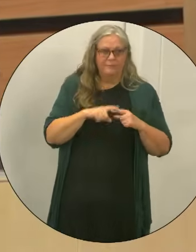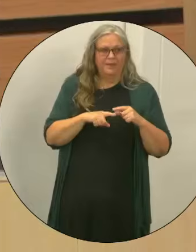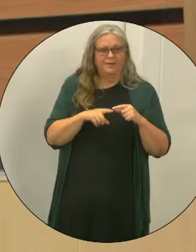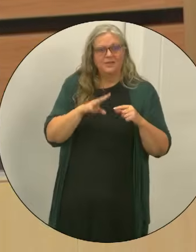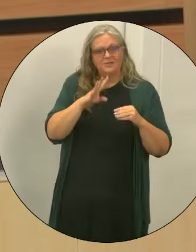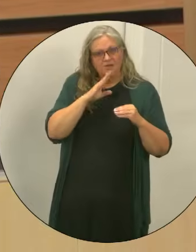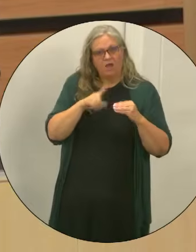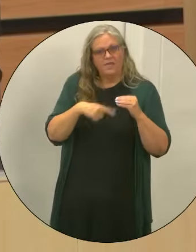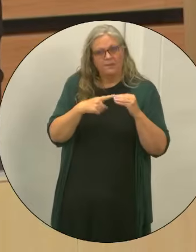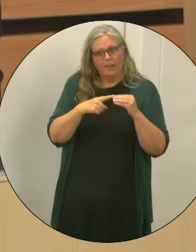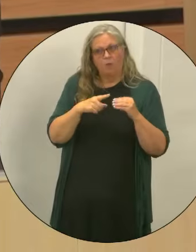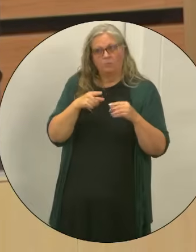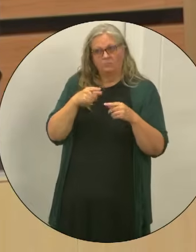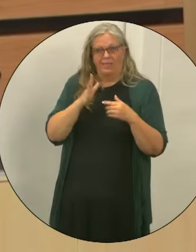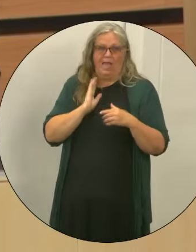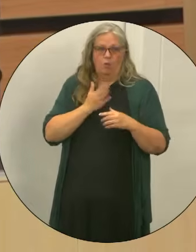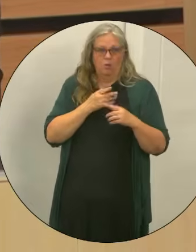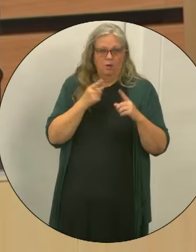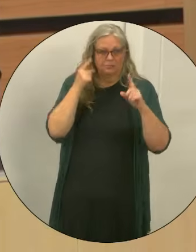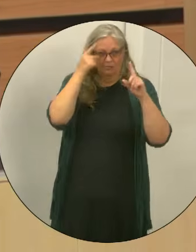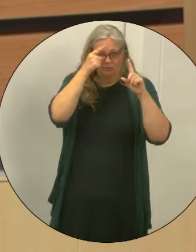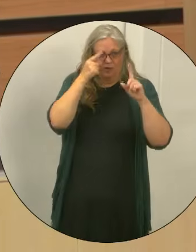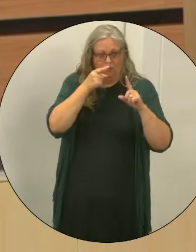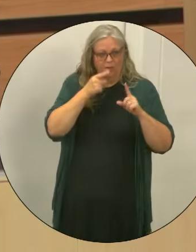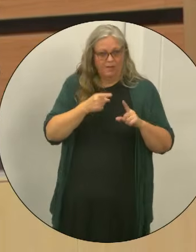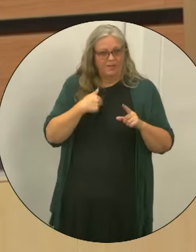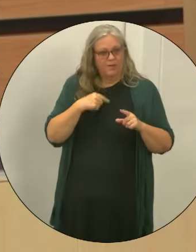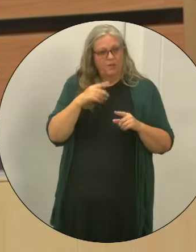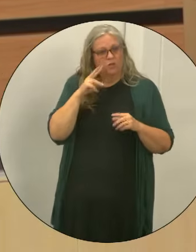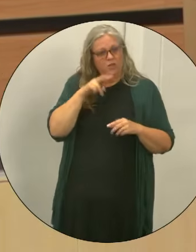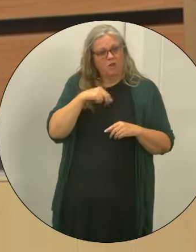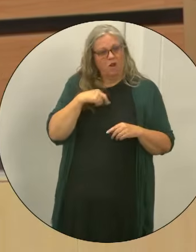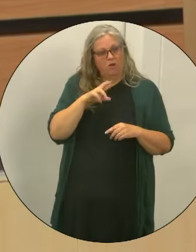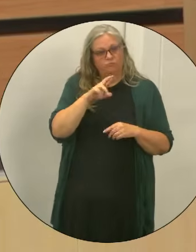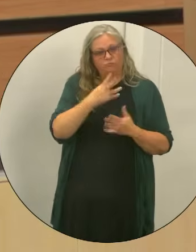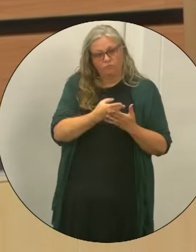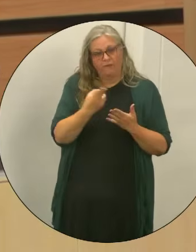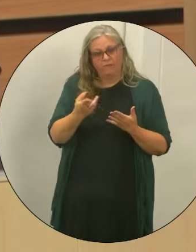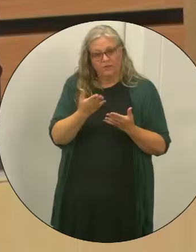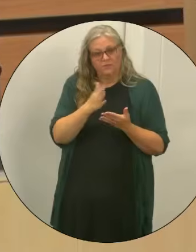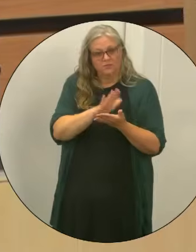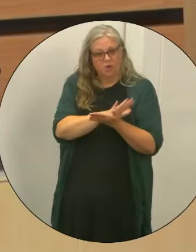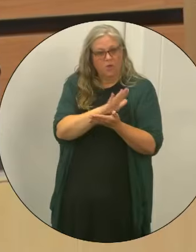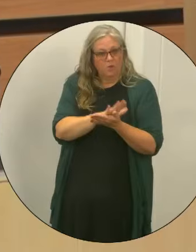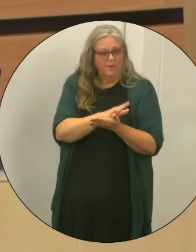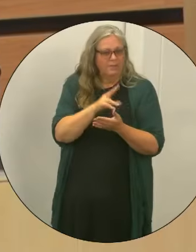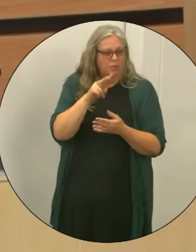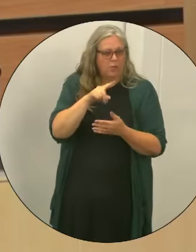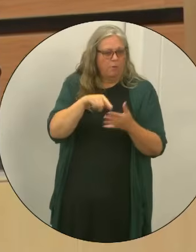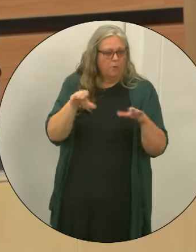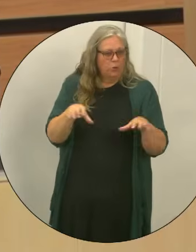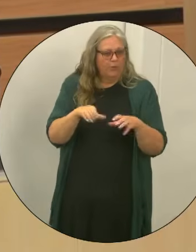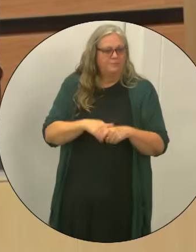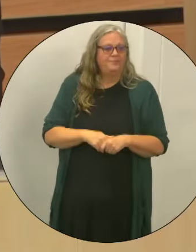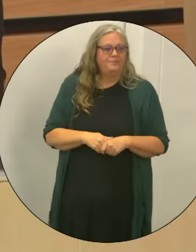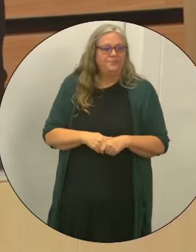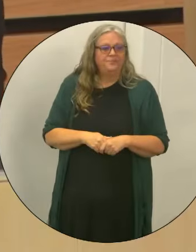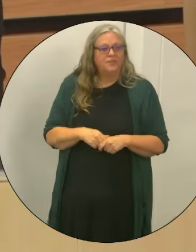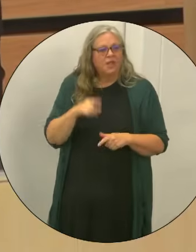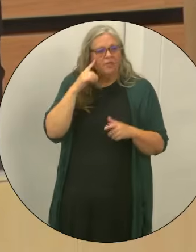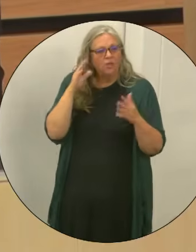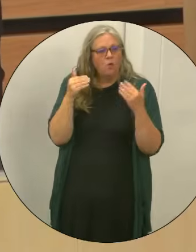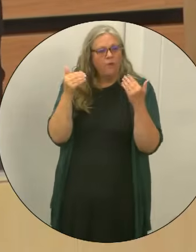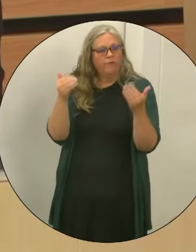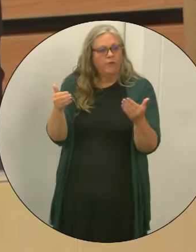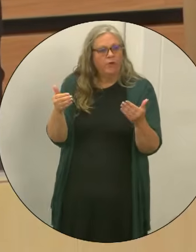our priorities are. They've been looking at our reference docs and seeing what we're doing here. So I think in going forward, and I like what you guys